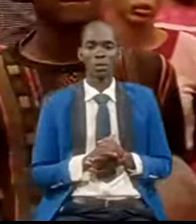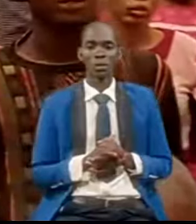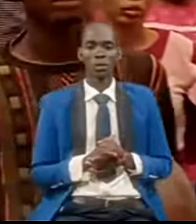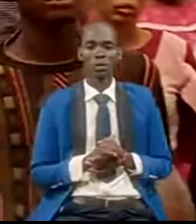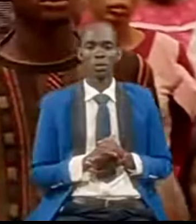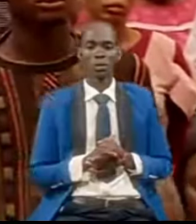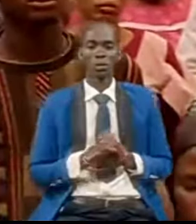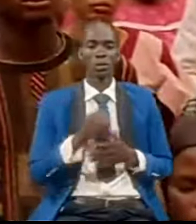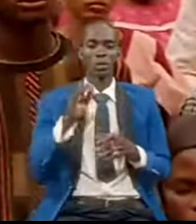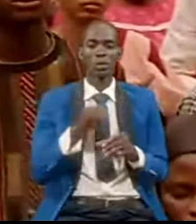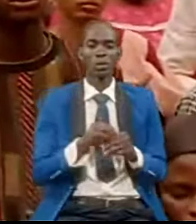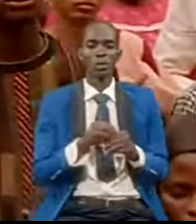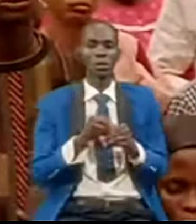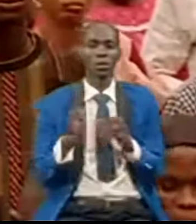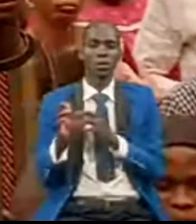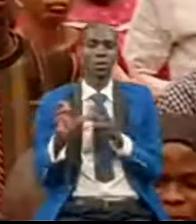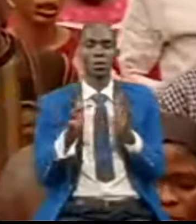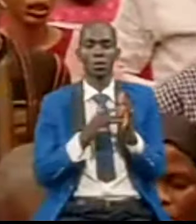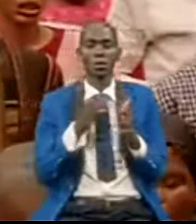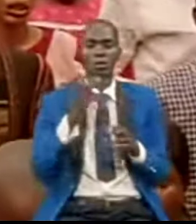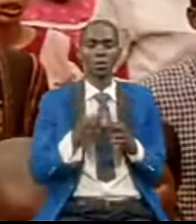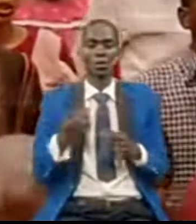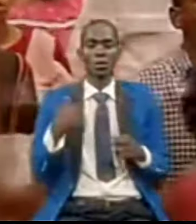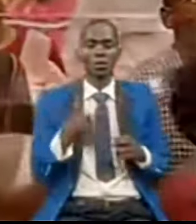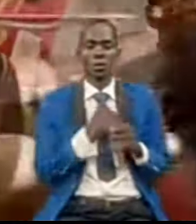In Jesus' name we pray.